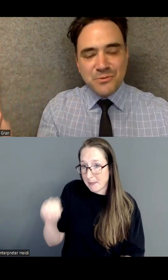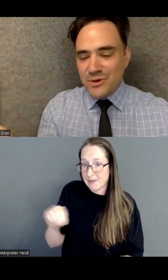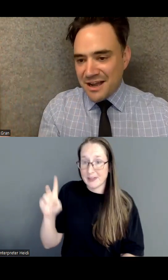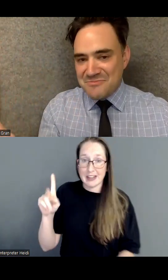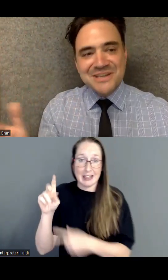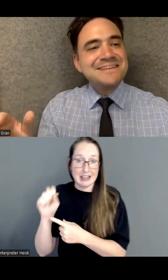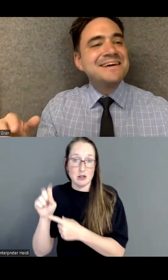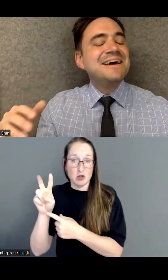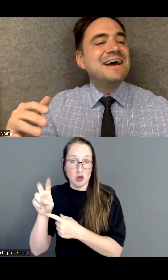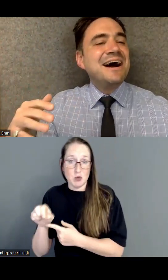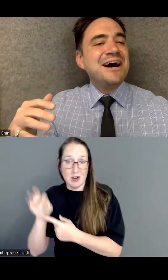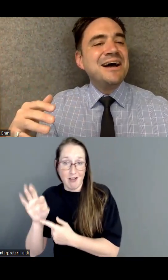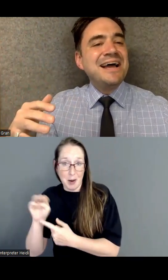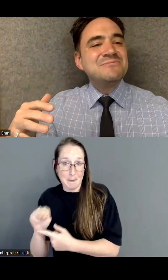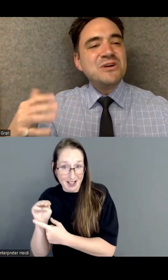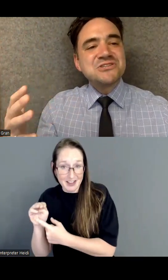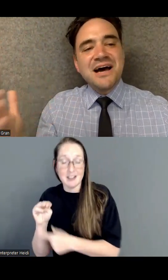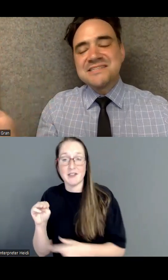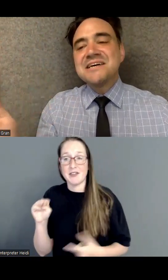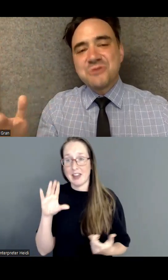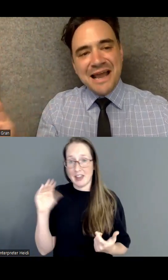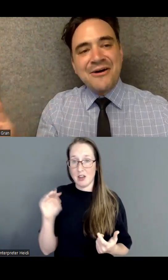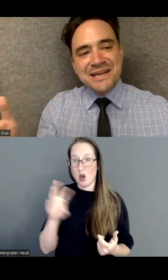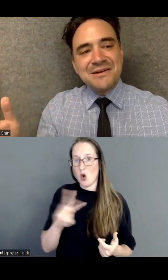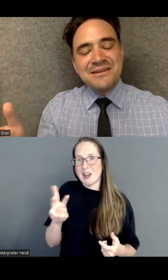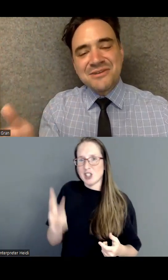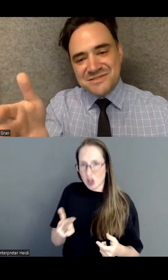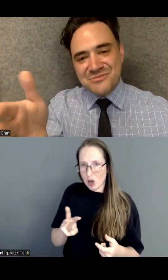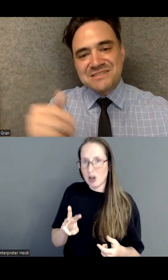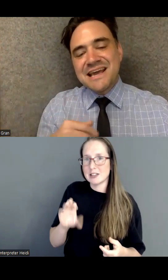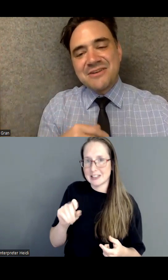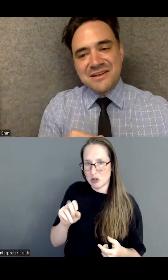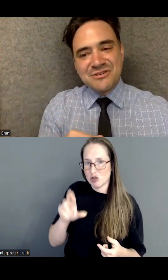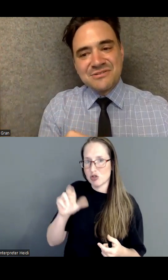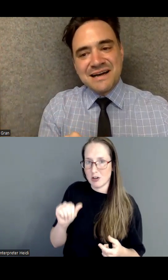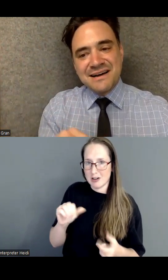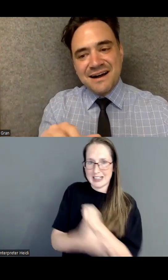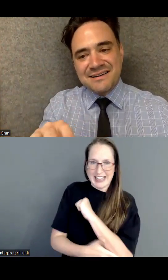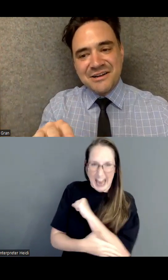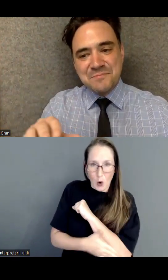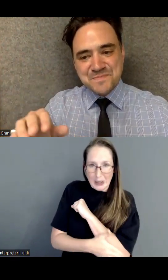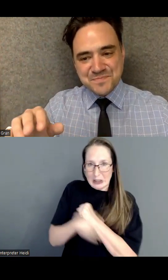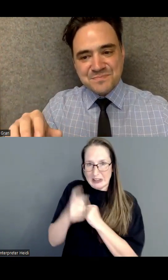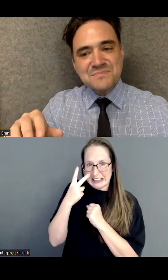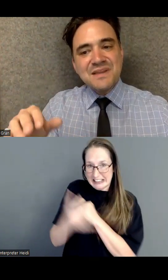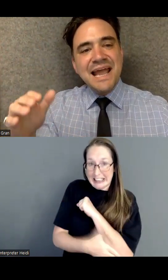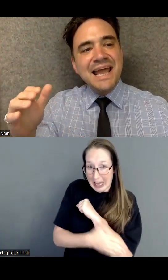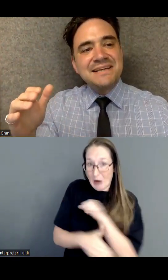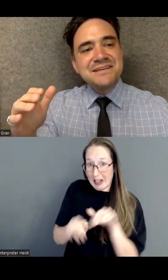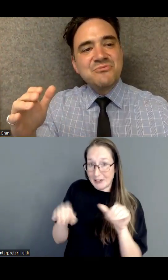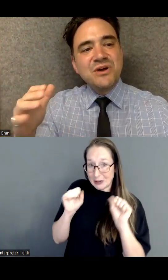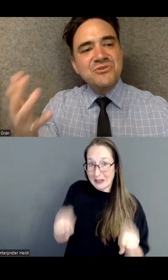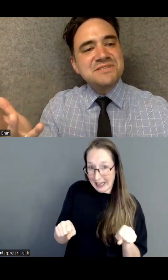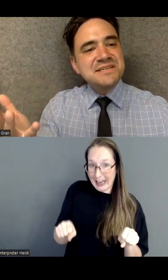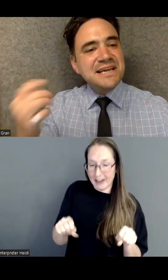Kansas 2.9 million, and Wichita is Sedgwick County, and you can zoom in the county level on here.